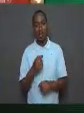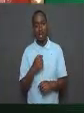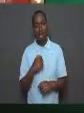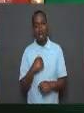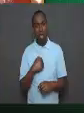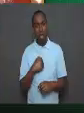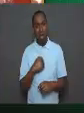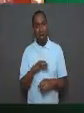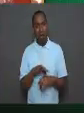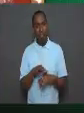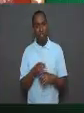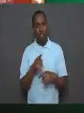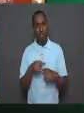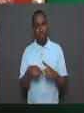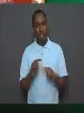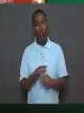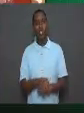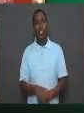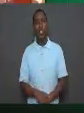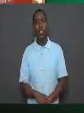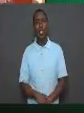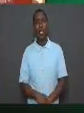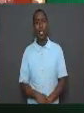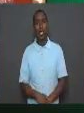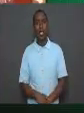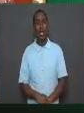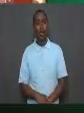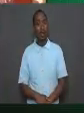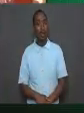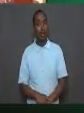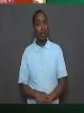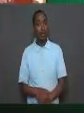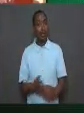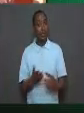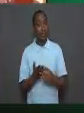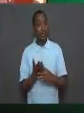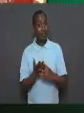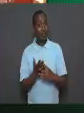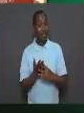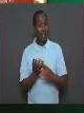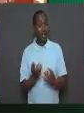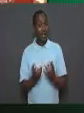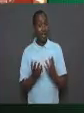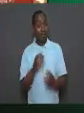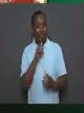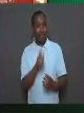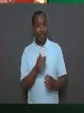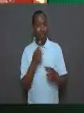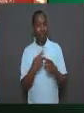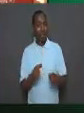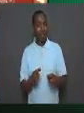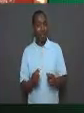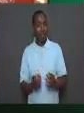this infection is to avoid eating uncooked meat, eggs, and